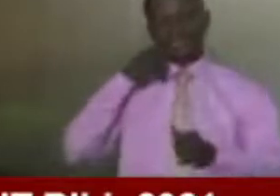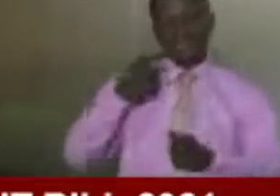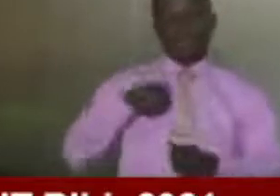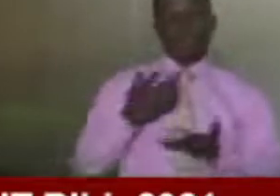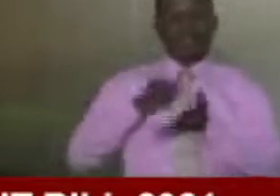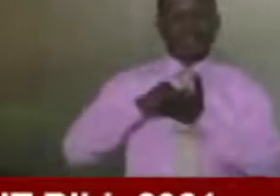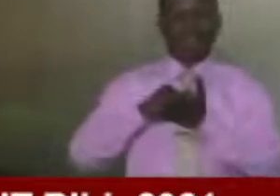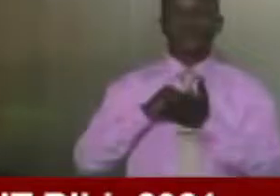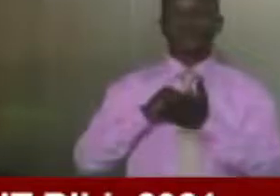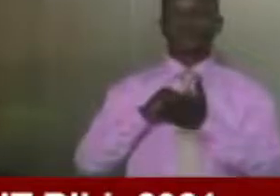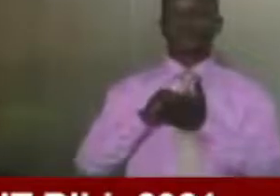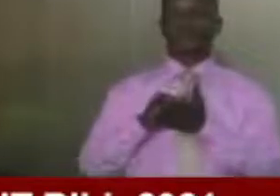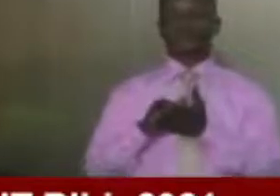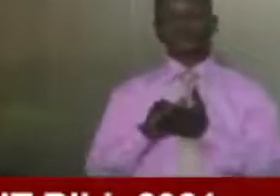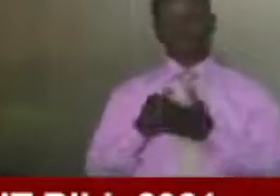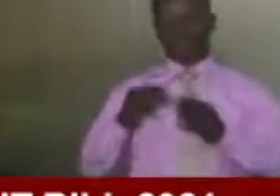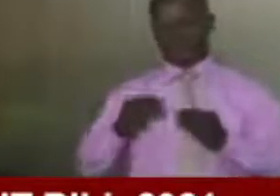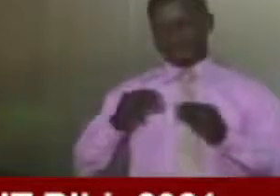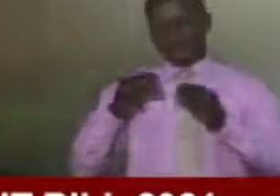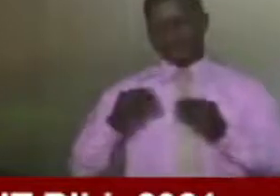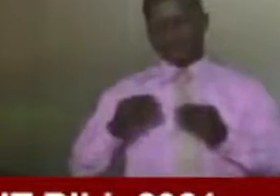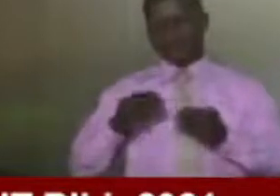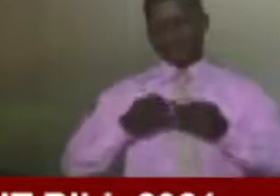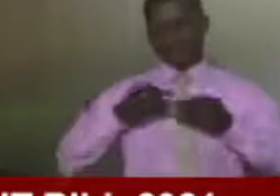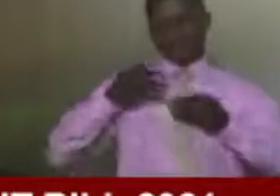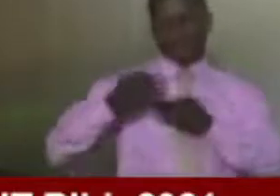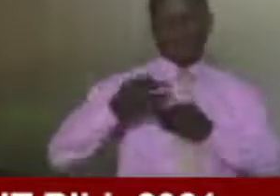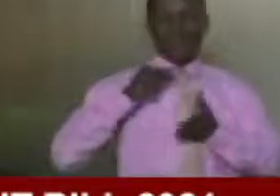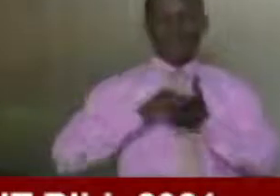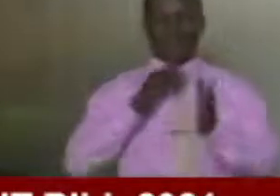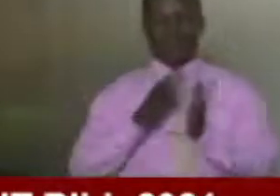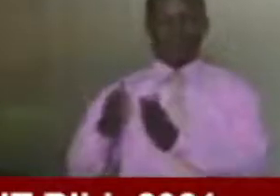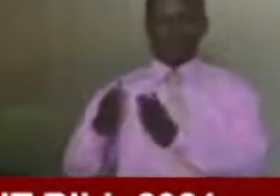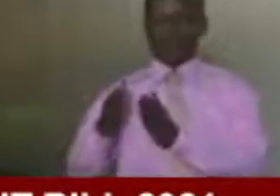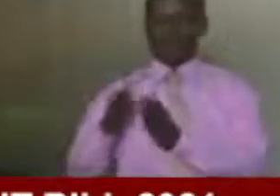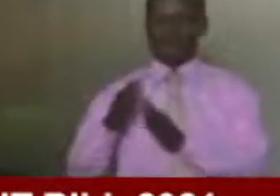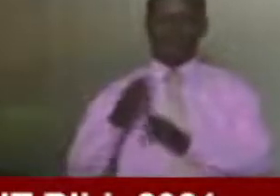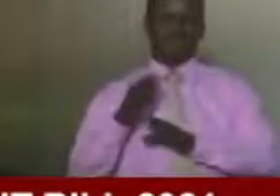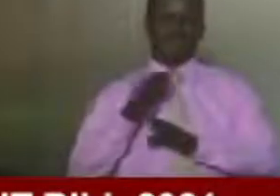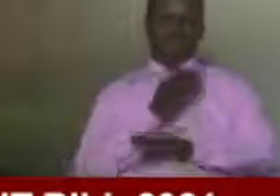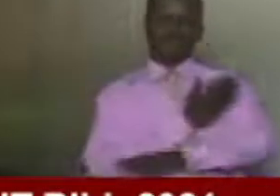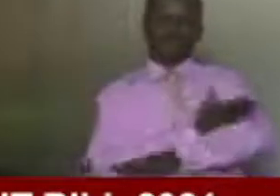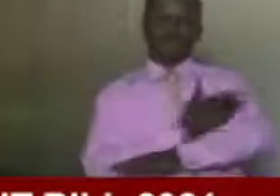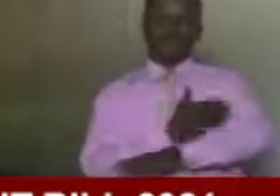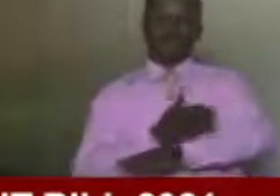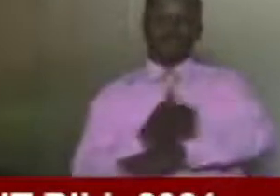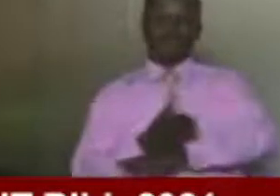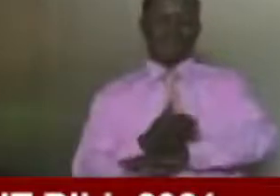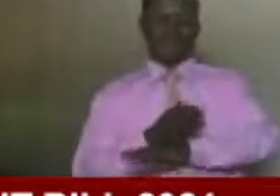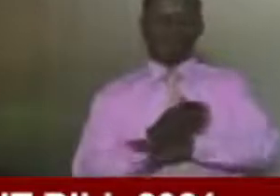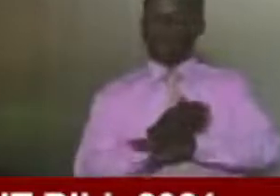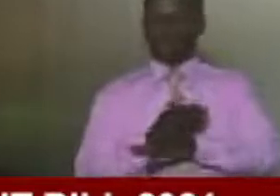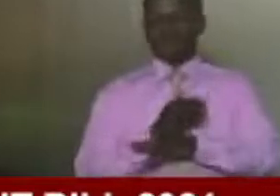that the booby trap that has been set is actually going to capture all of us, and then we'll